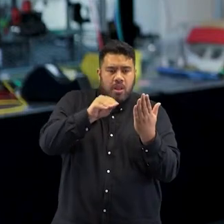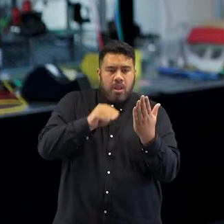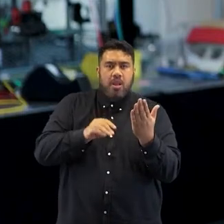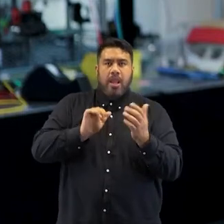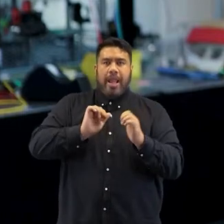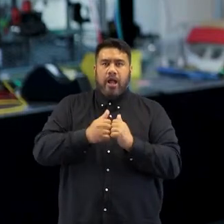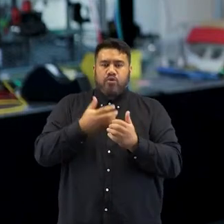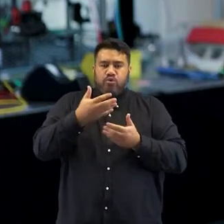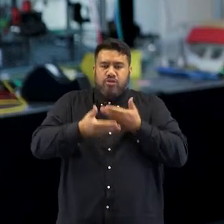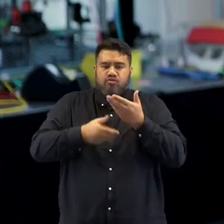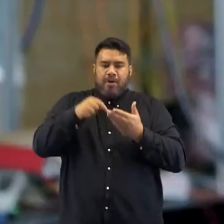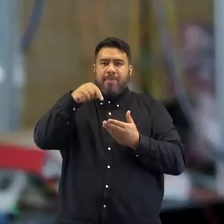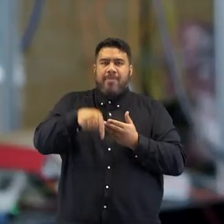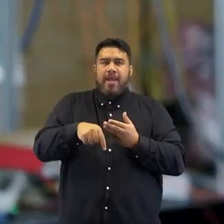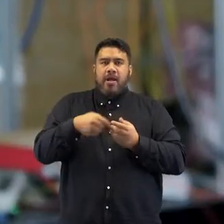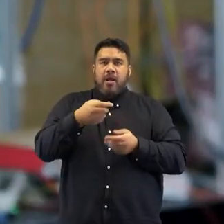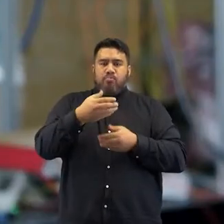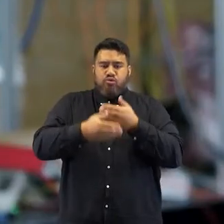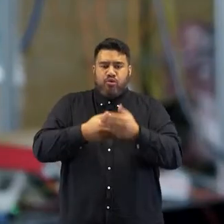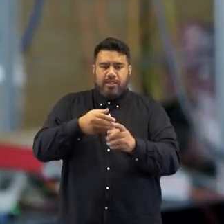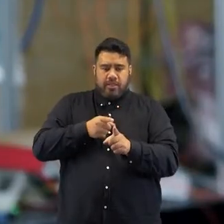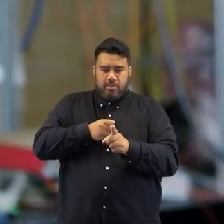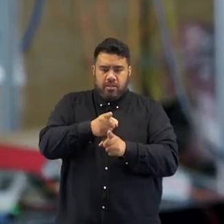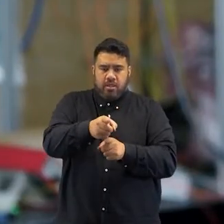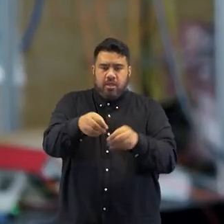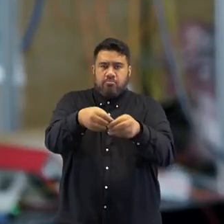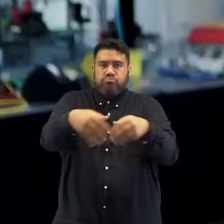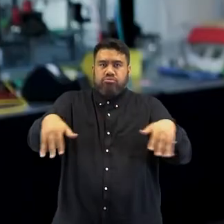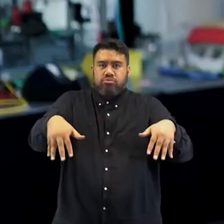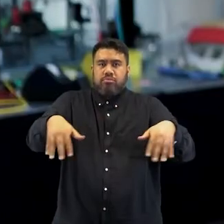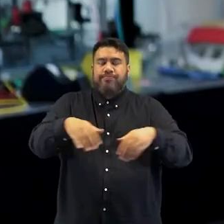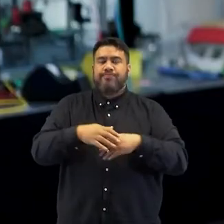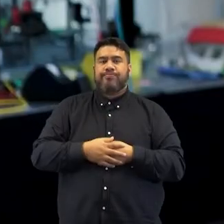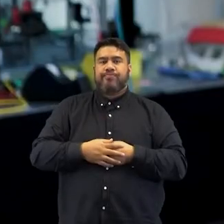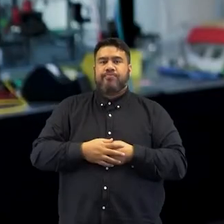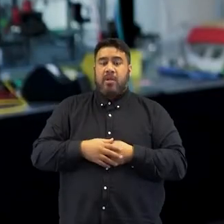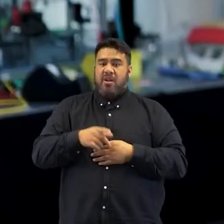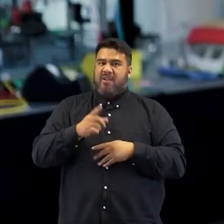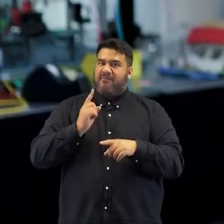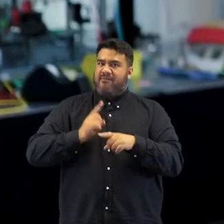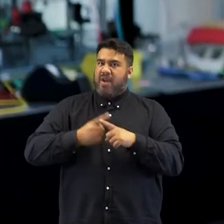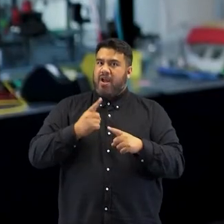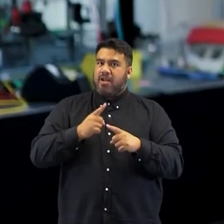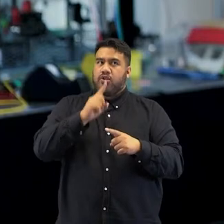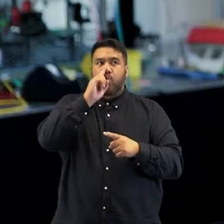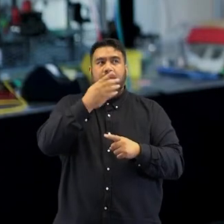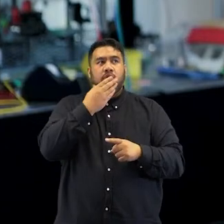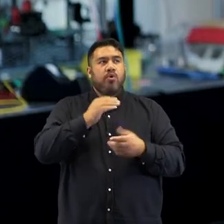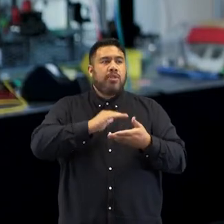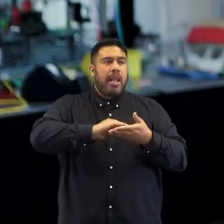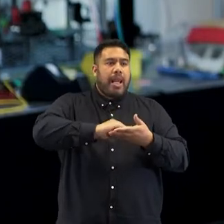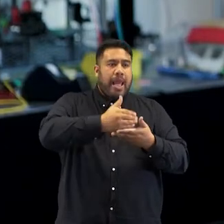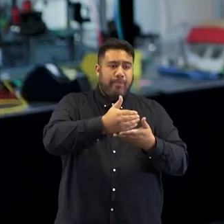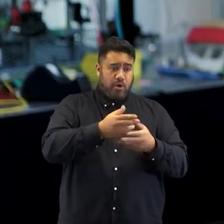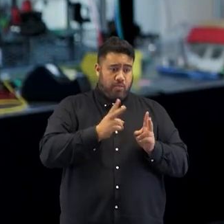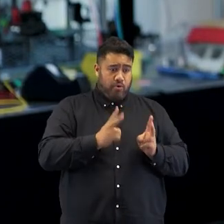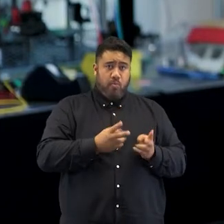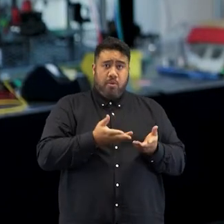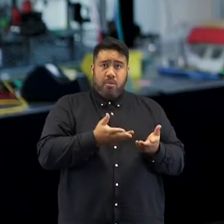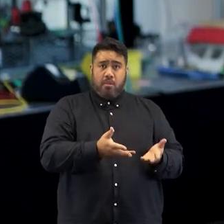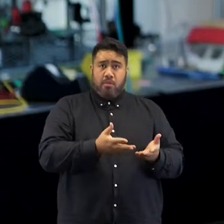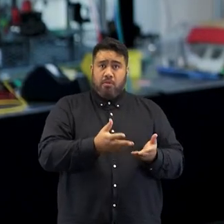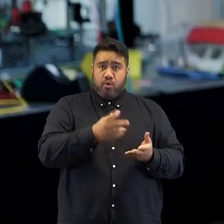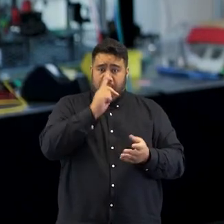these micro-resonator frequency combs. Now, the benefit of our model is that it's extremely fast to solve. It can really be done on a